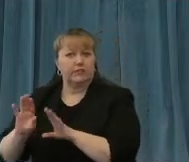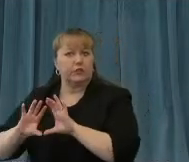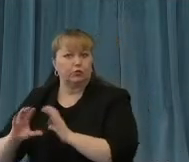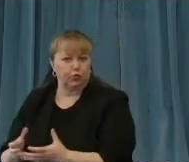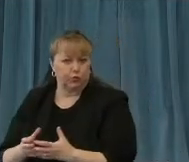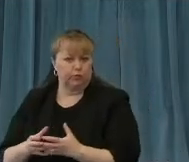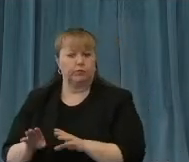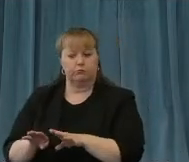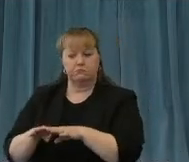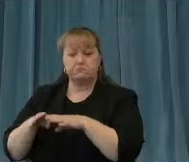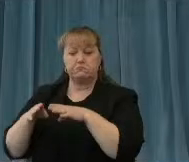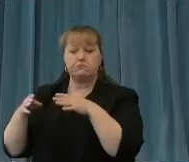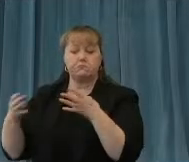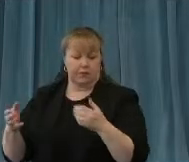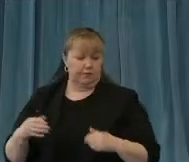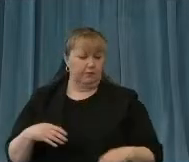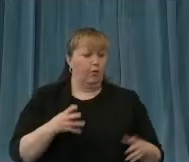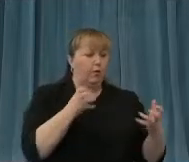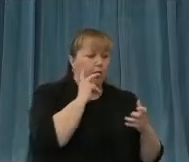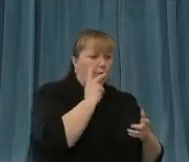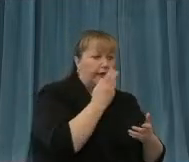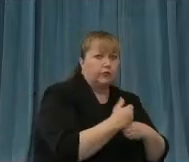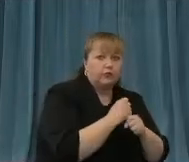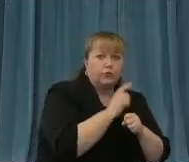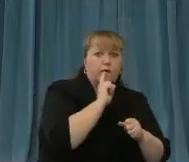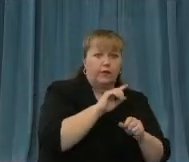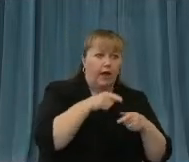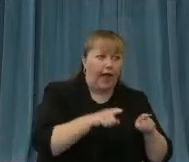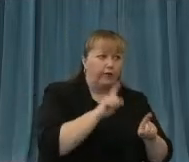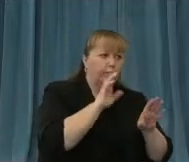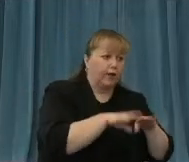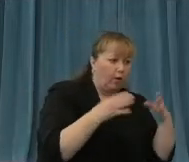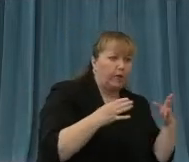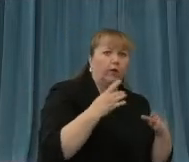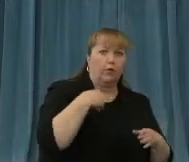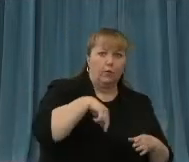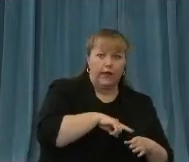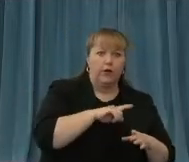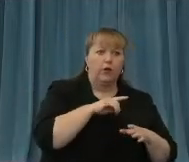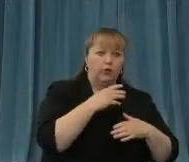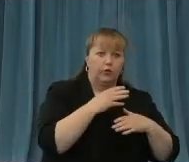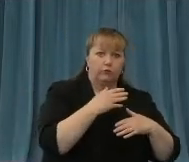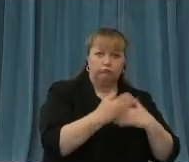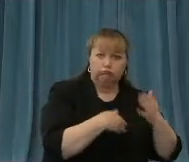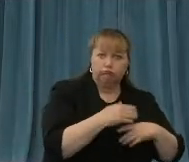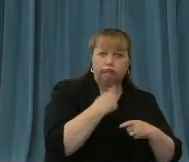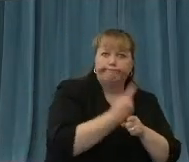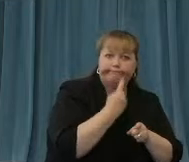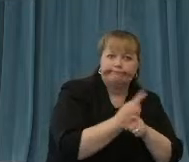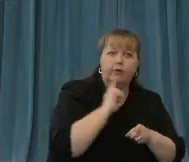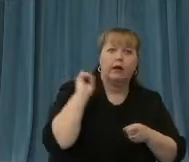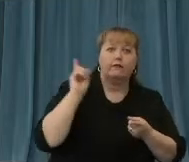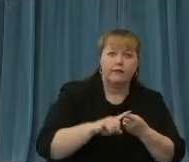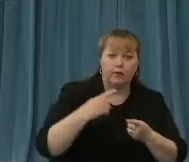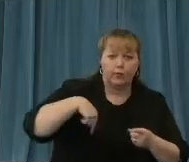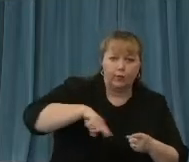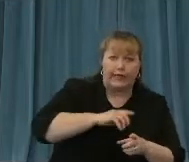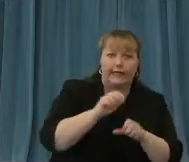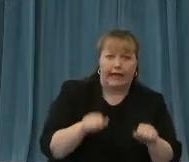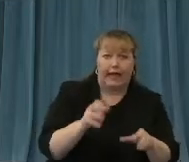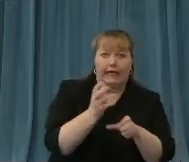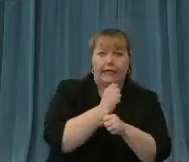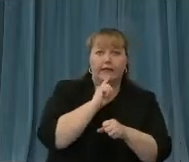way until we have validated, approved treatments, and a vaccine. The federal government has created